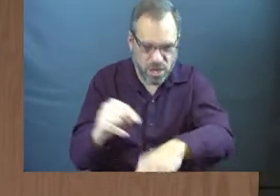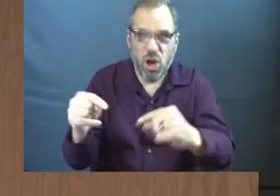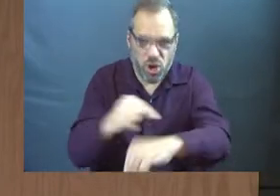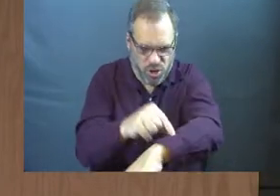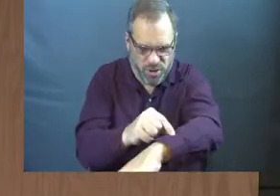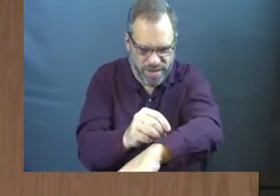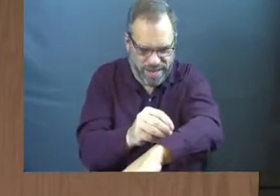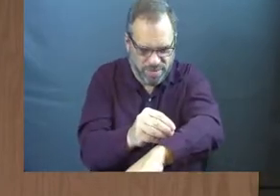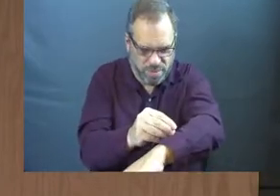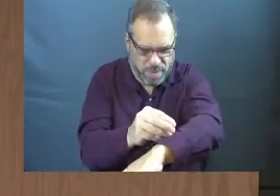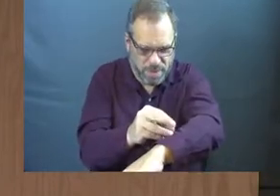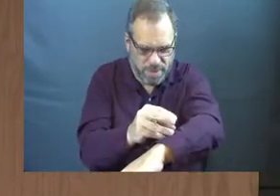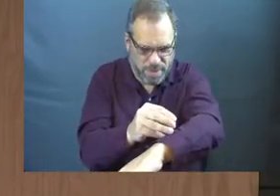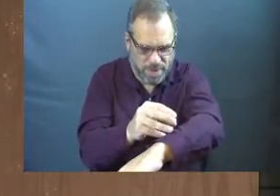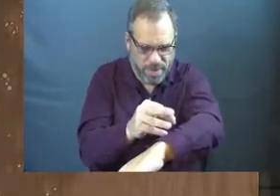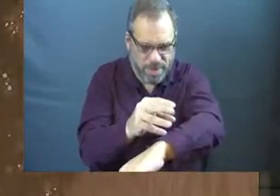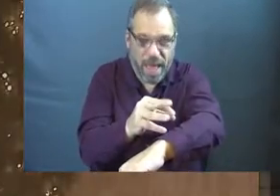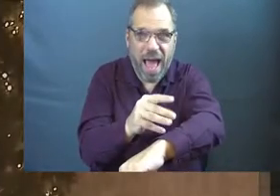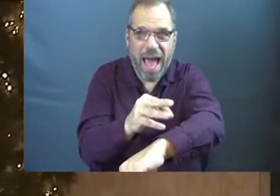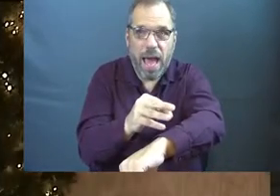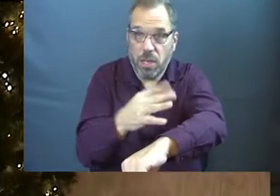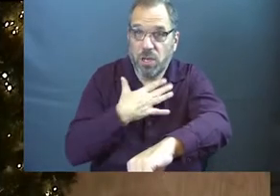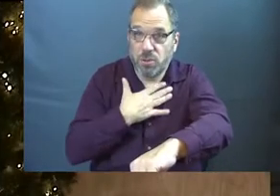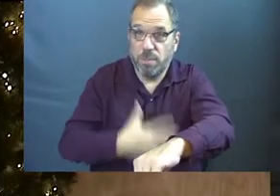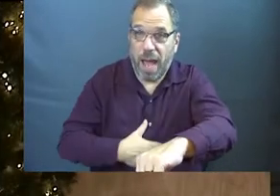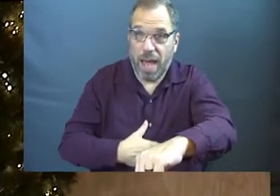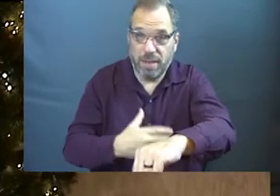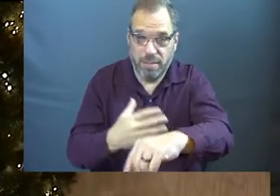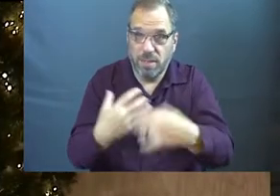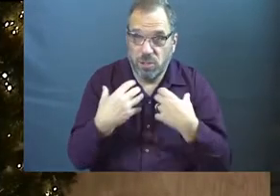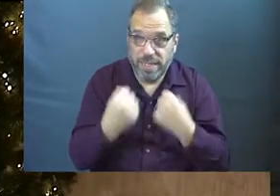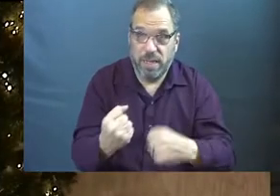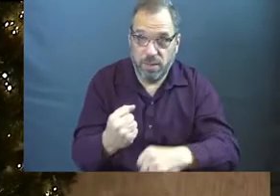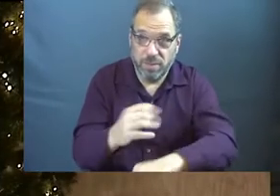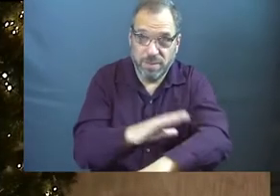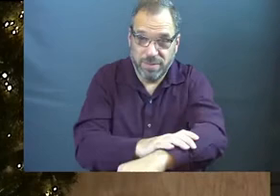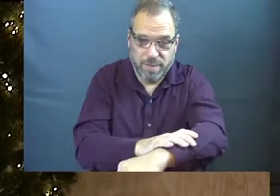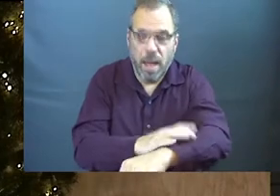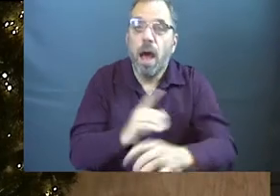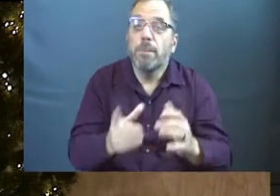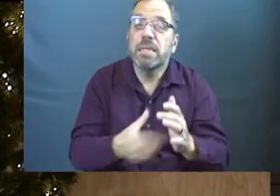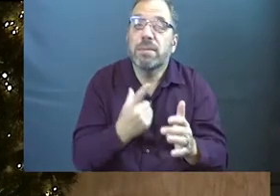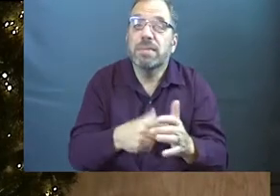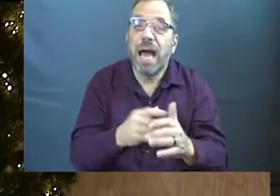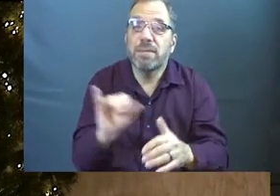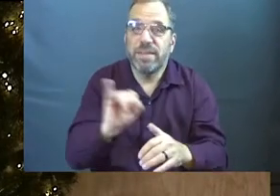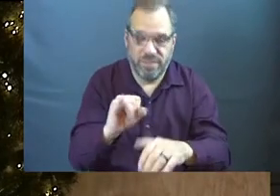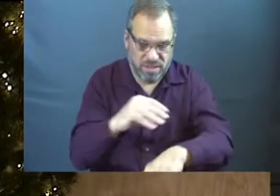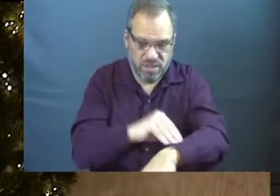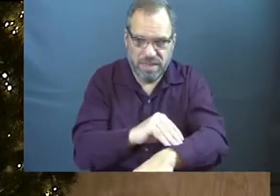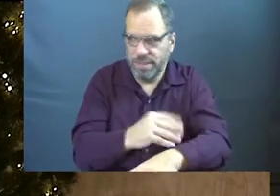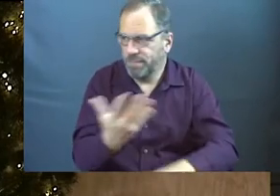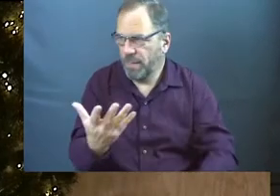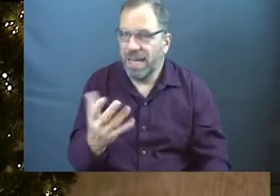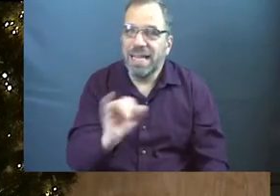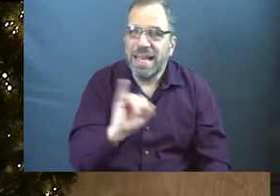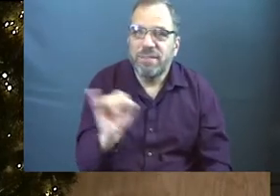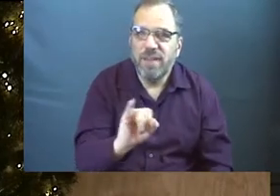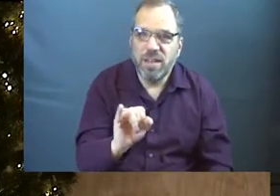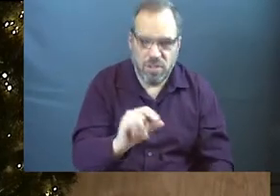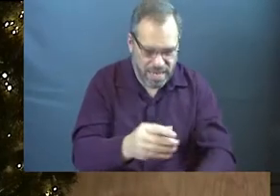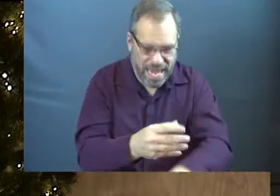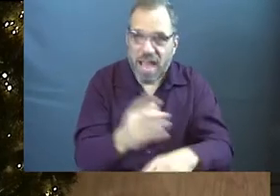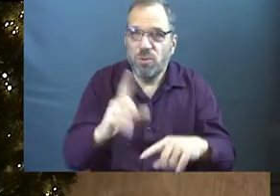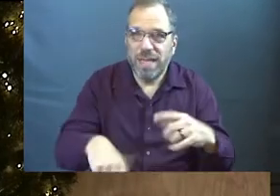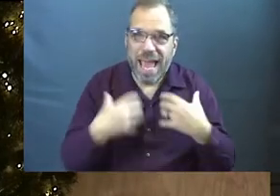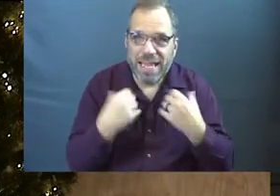wounded and the thing ought to heal by itself because your body's a miracle and your body just heals itself. But then something gets in the way, like an infection, and you